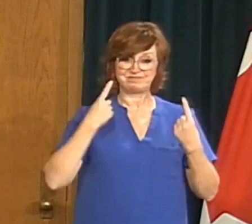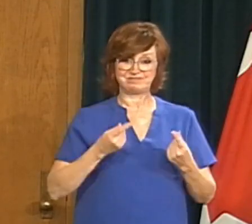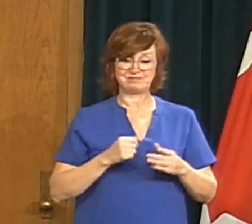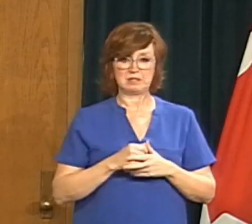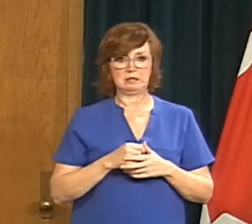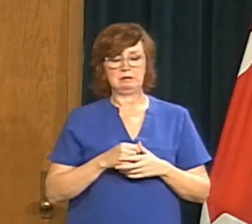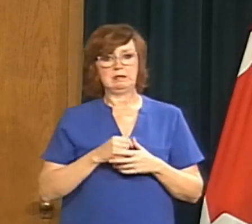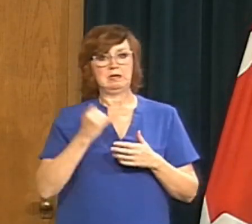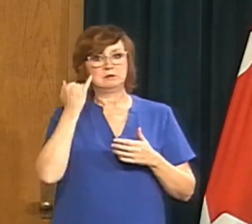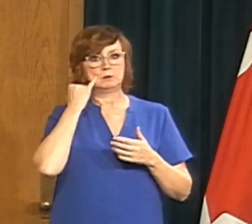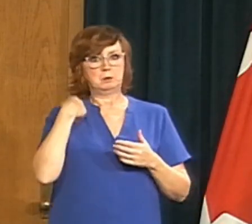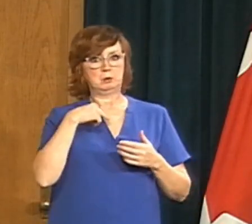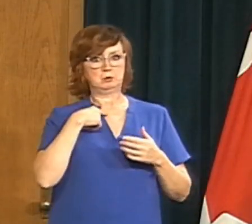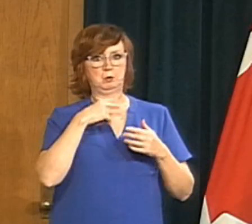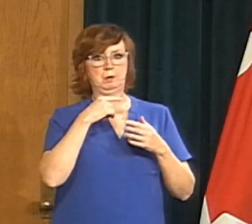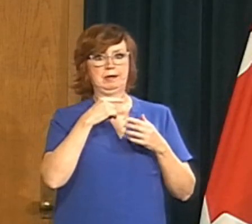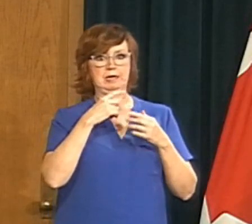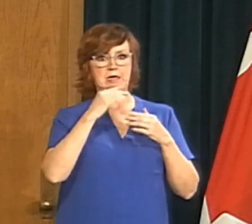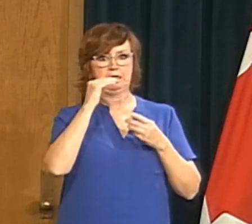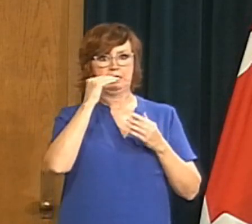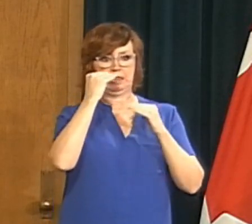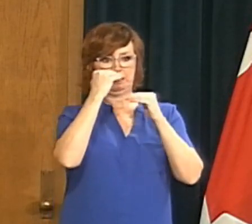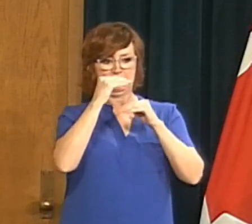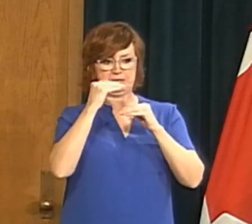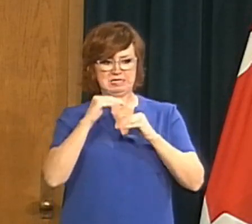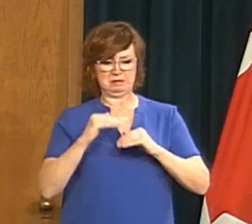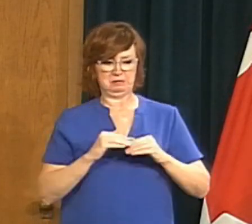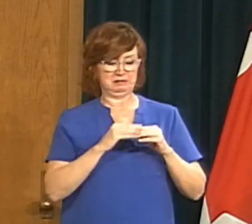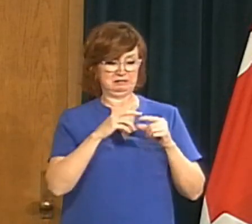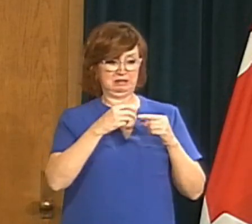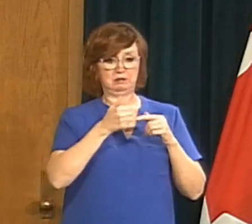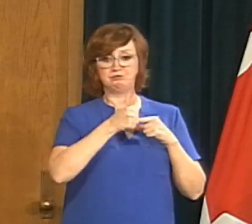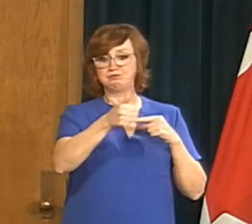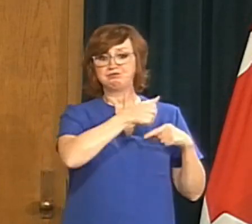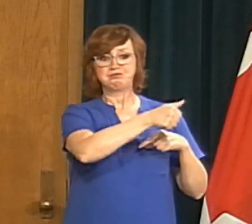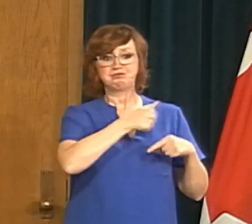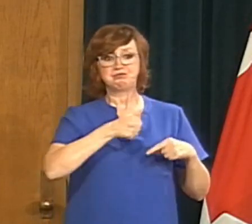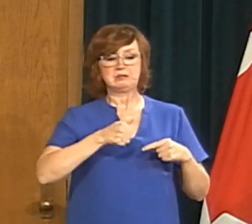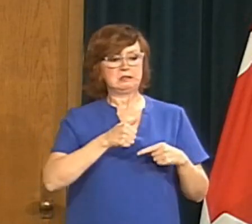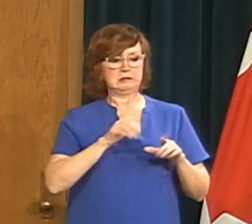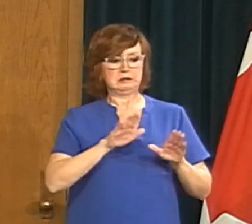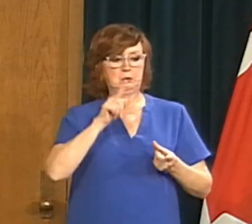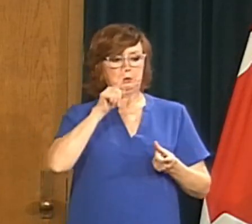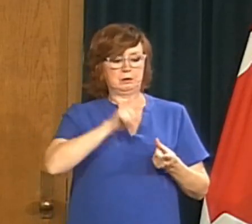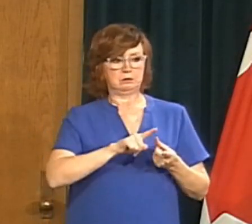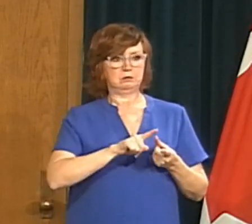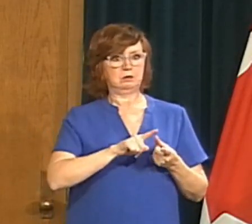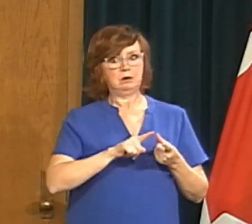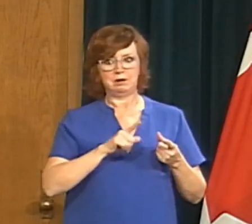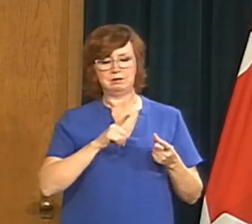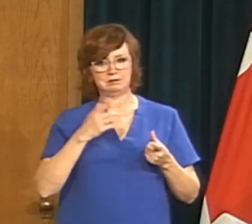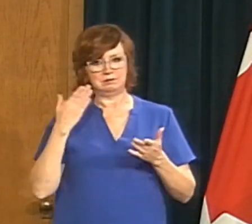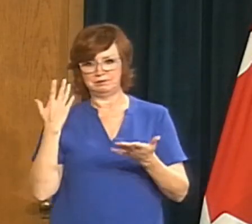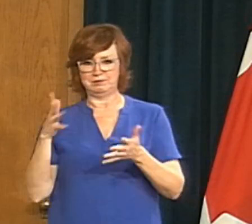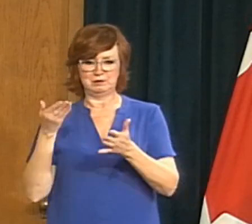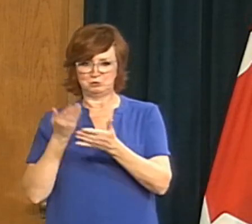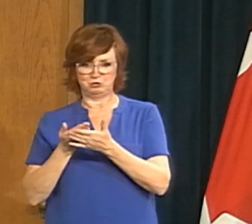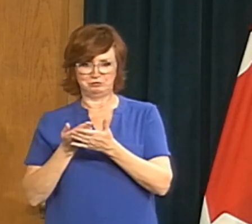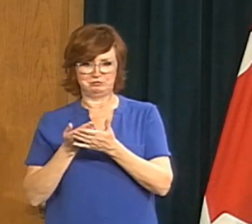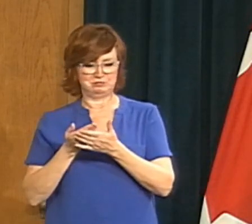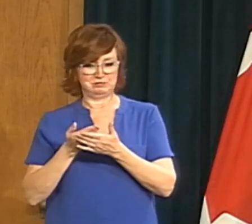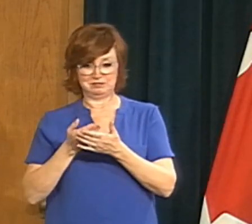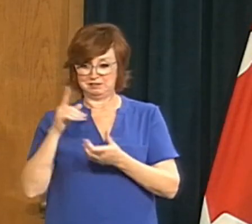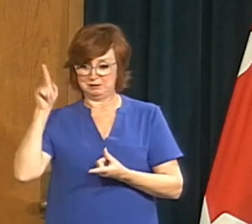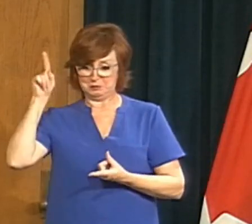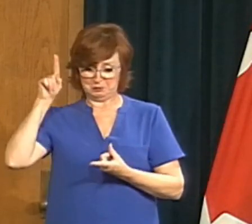we limit movement of people, both outside of their home and within their community and across the province. We have shown that. We